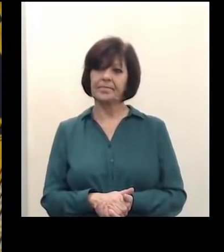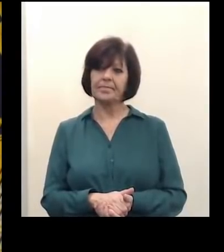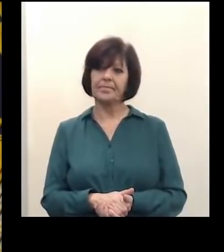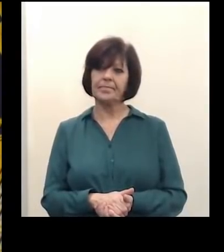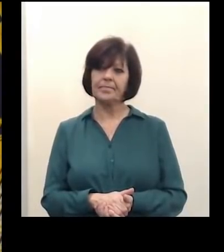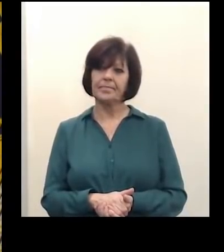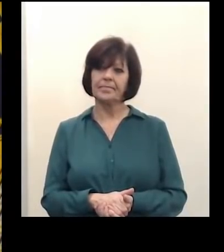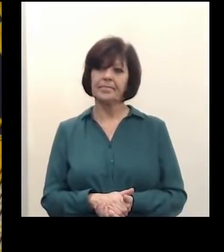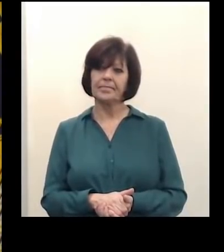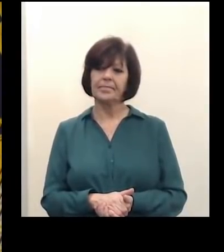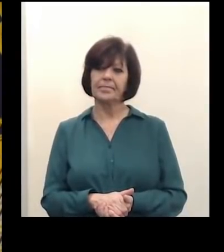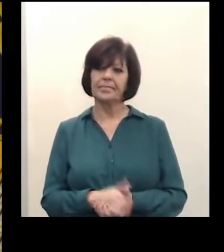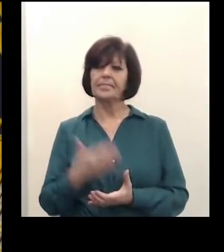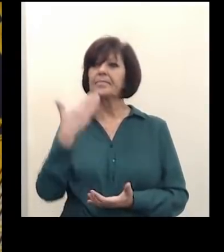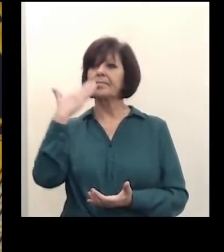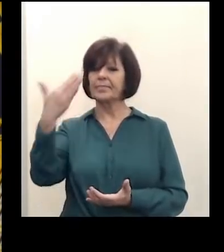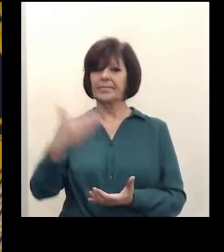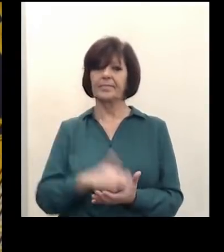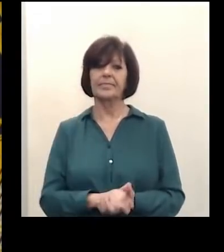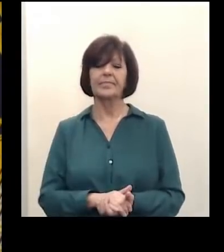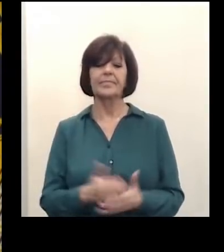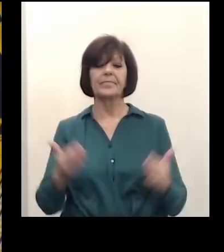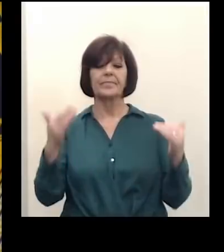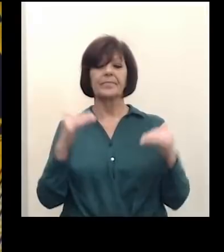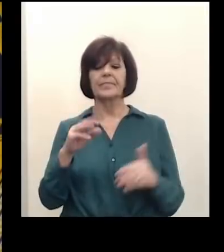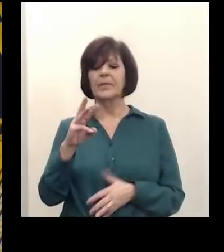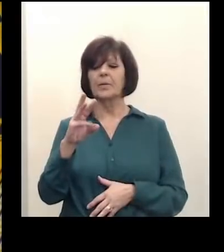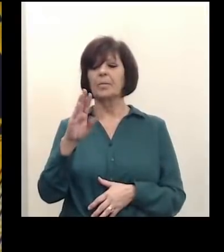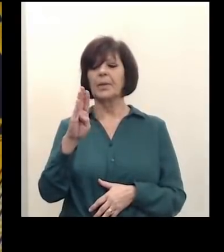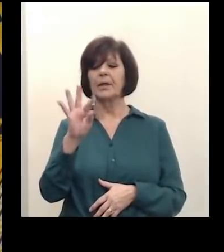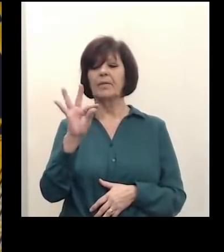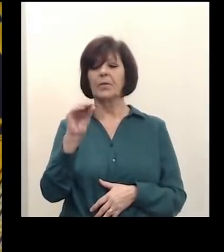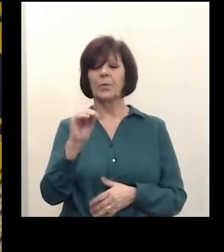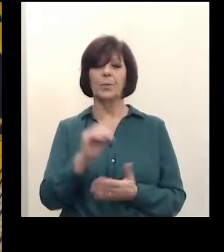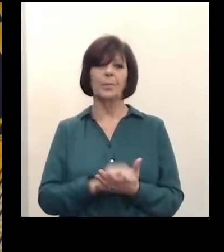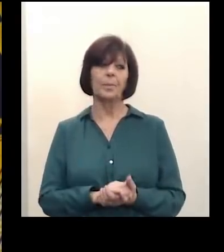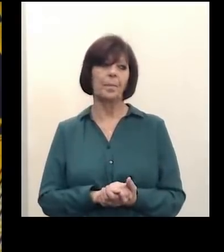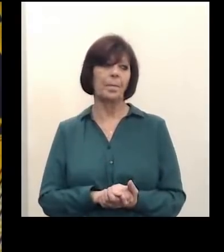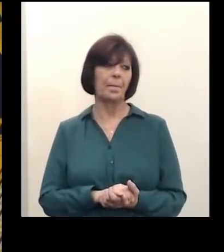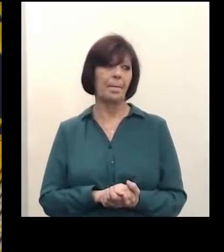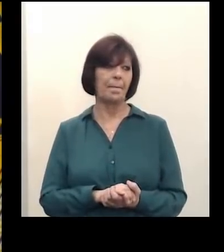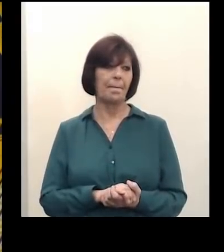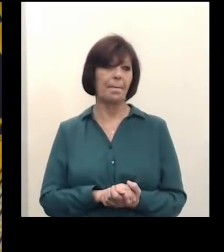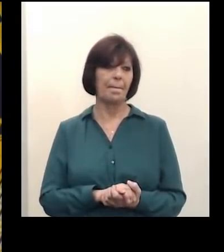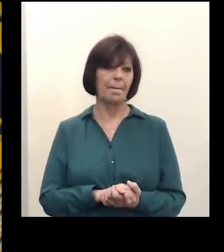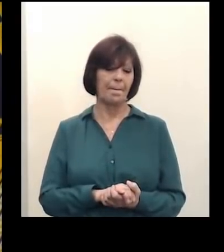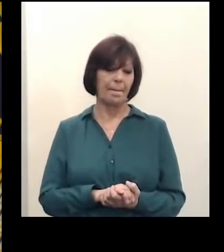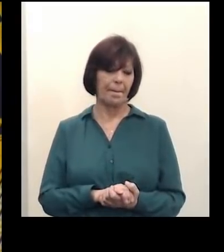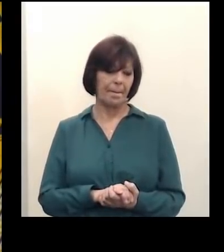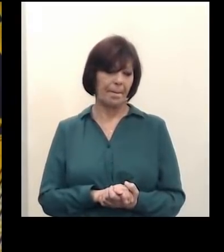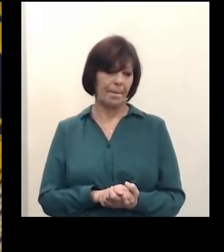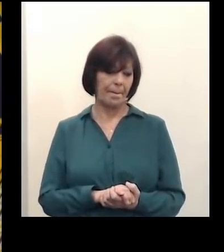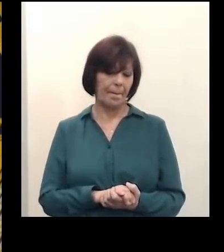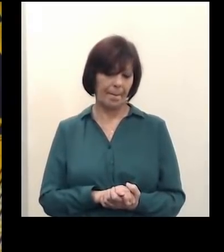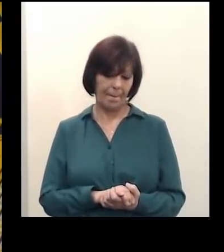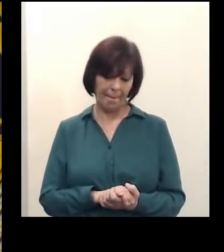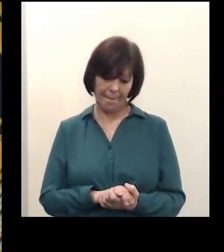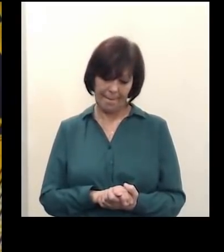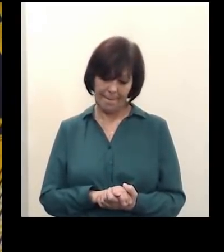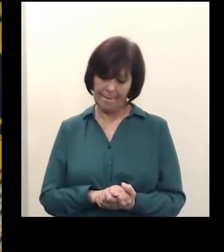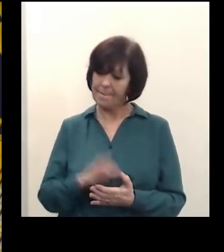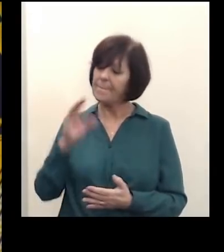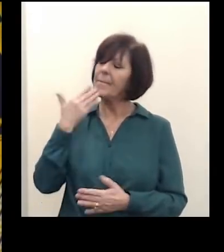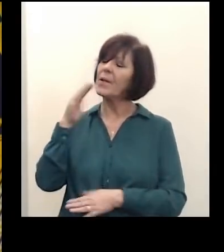Thank you, Dr. Burstein. We'll go next to WBFO Radio. Michael Moroziak's on. Good afternoon. Hey, good afternoon,